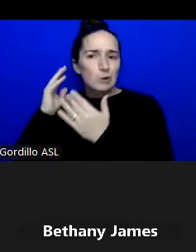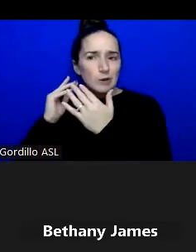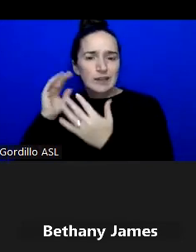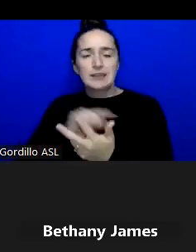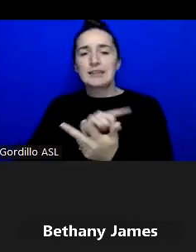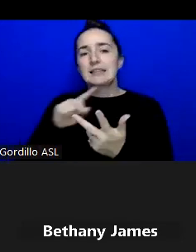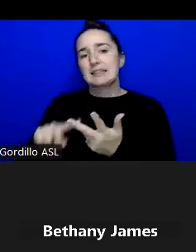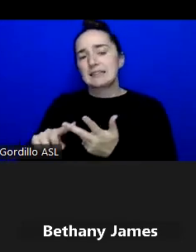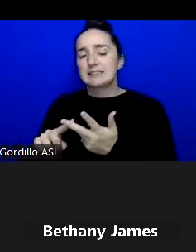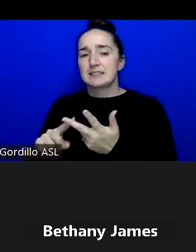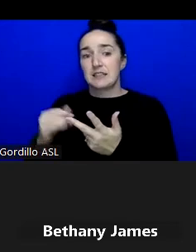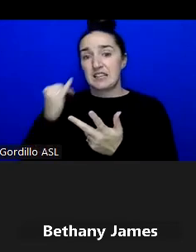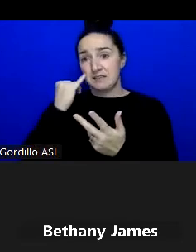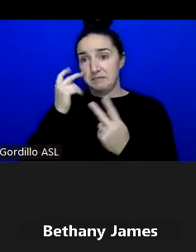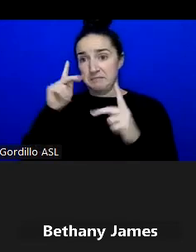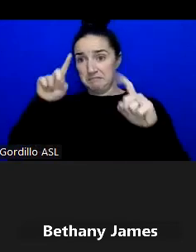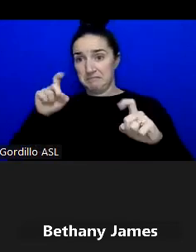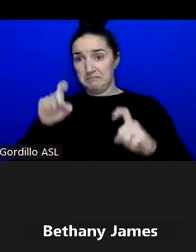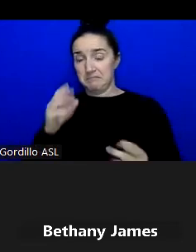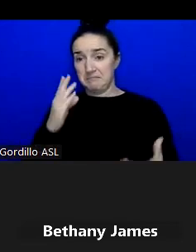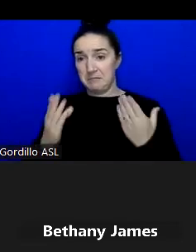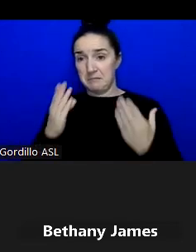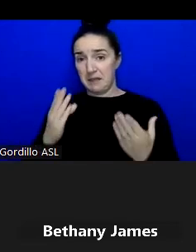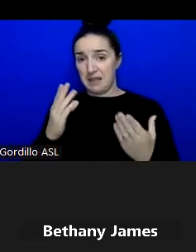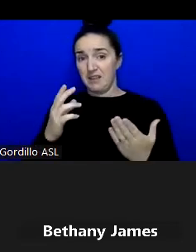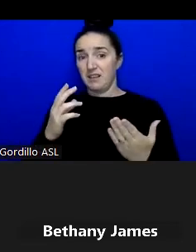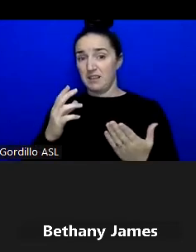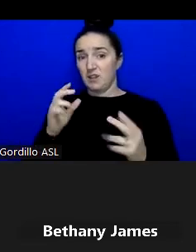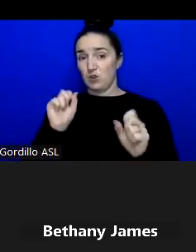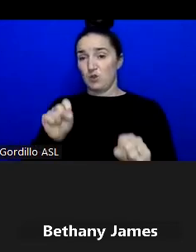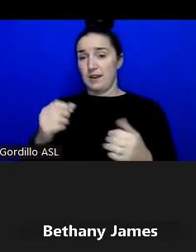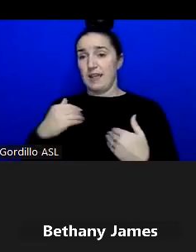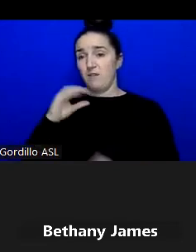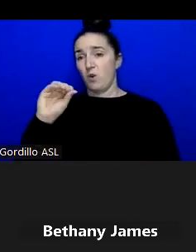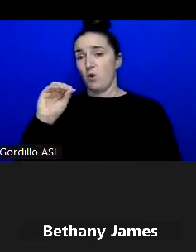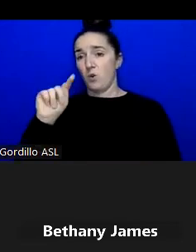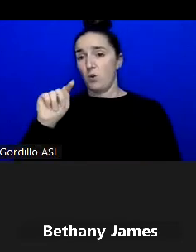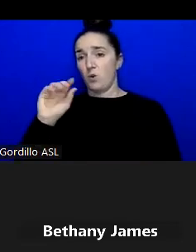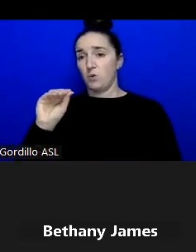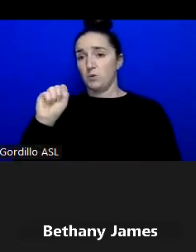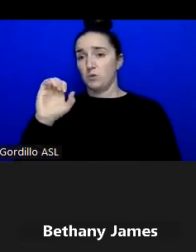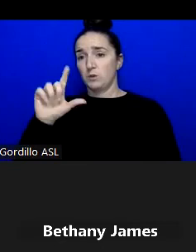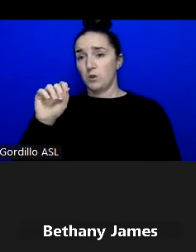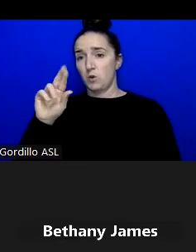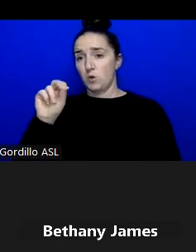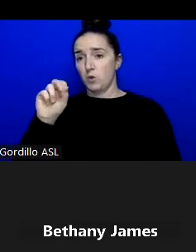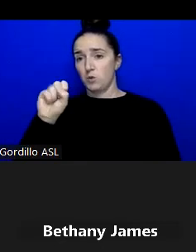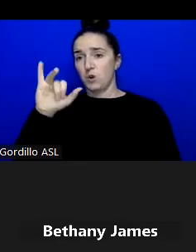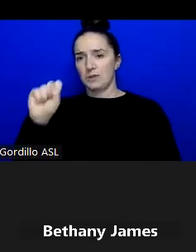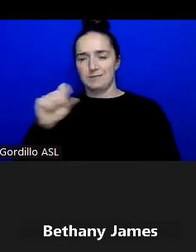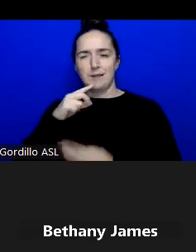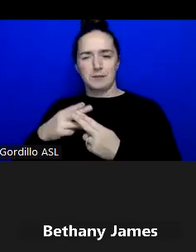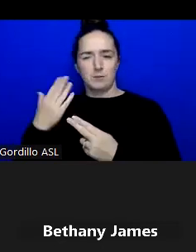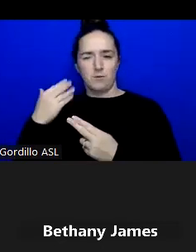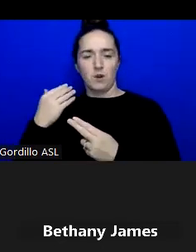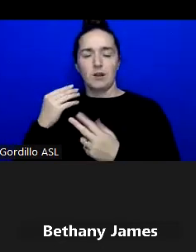testing, there is a suggestion that they may have otosclerosis, like I mentioned previously, there's lots of different things that can make a difference that